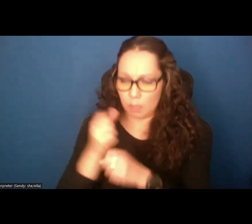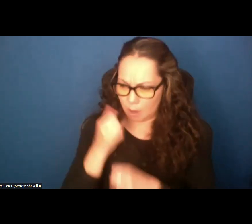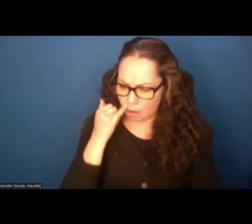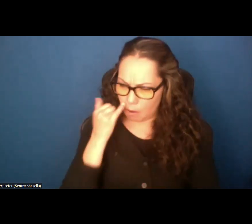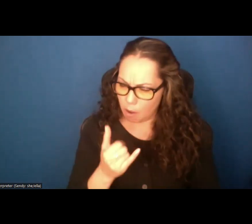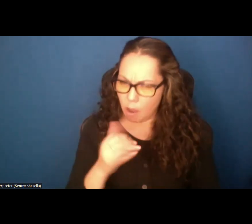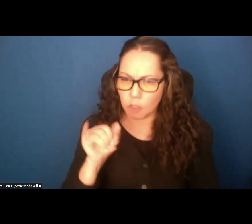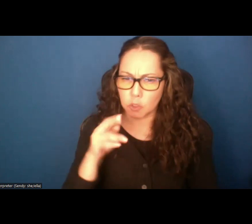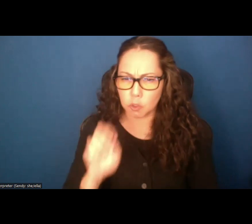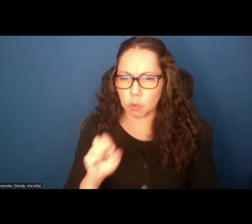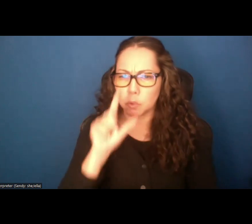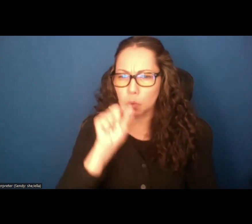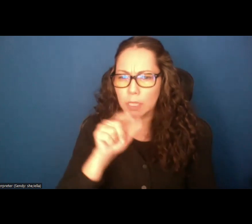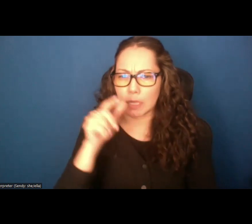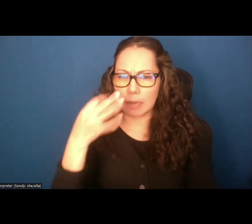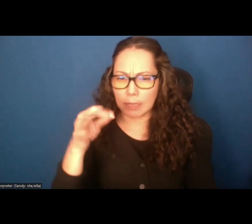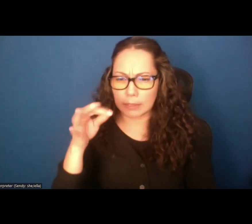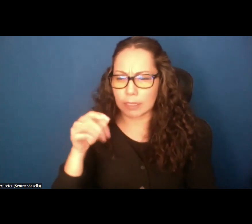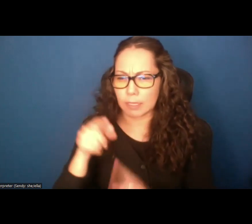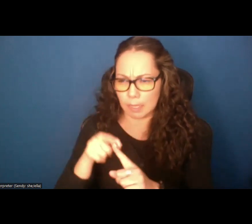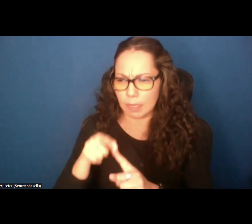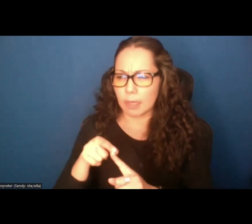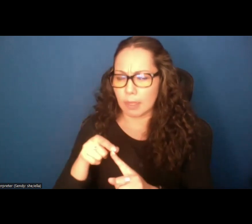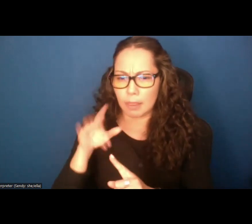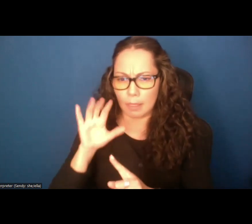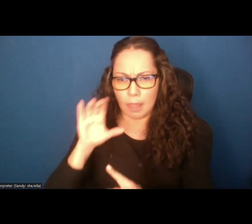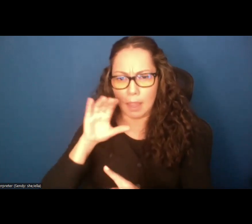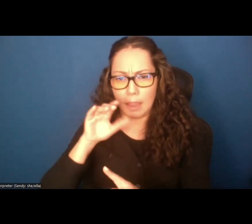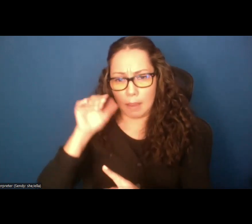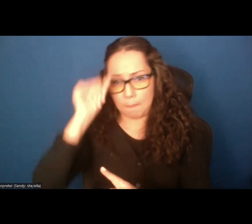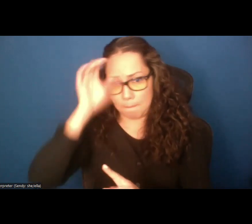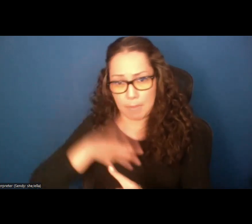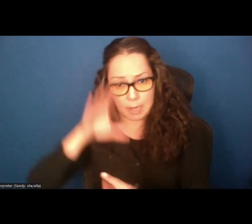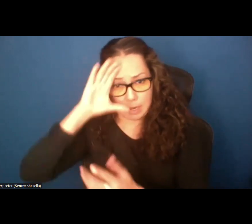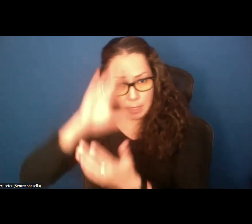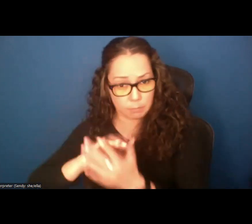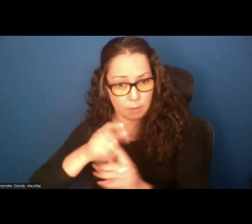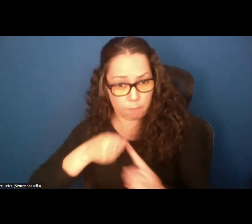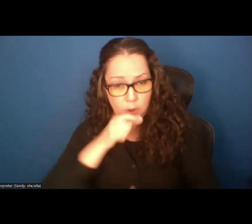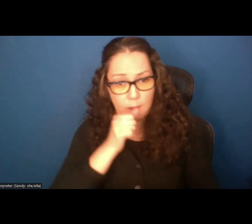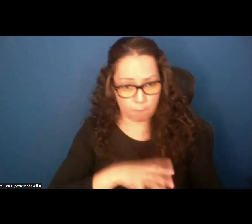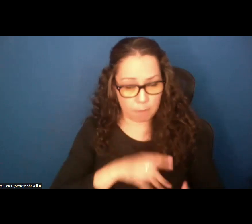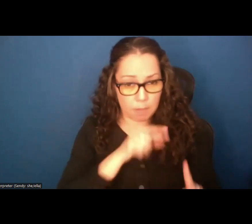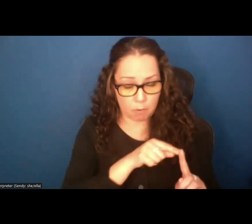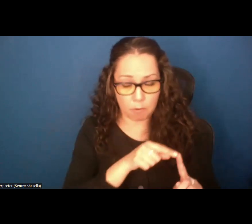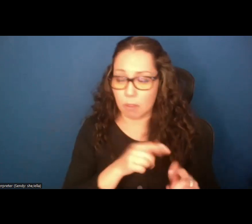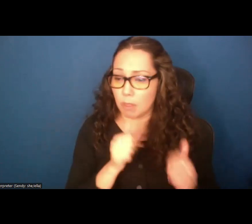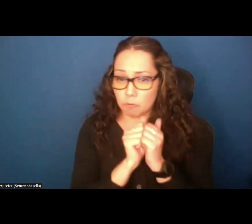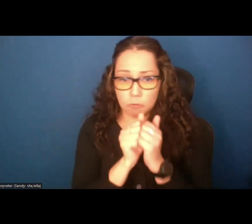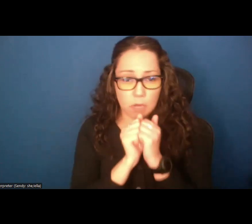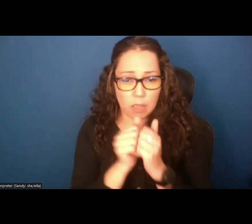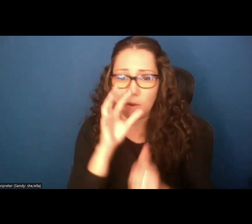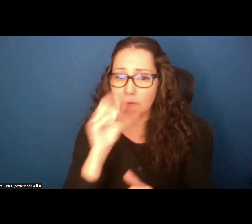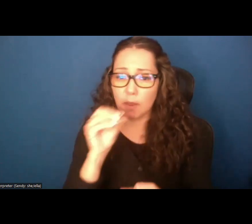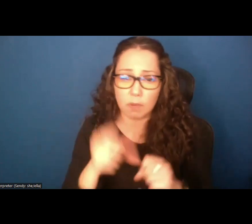from the male husband of a female resident. They had been married for more than 50 years. The